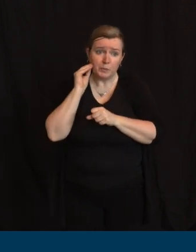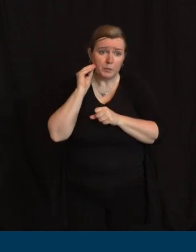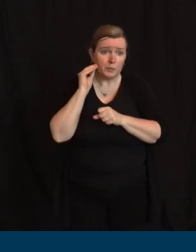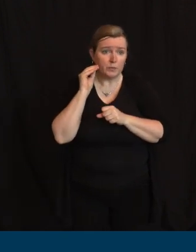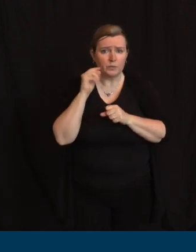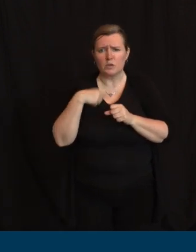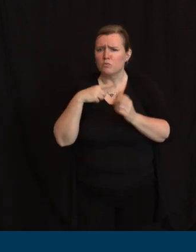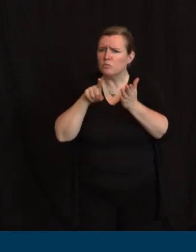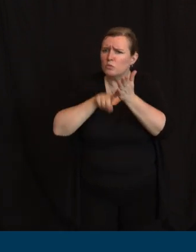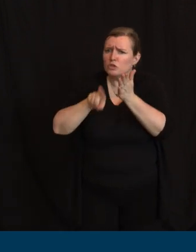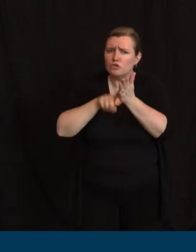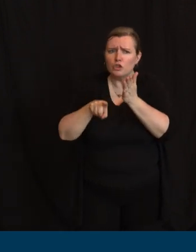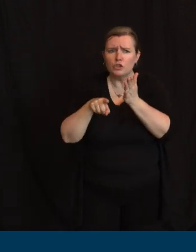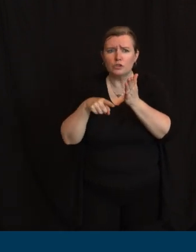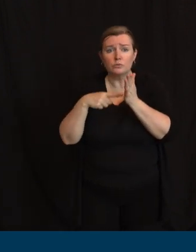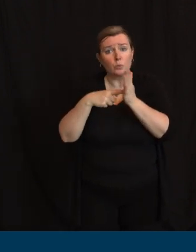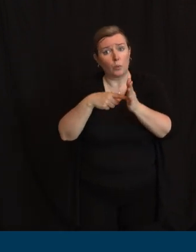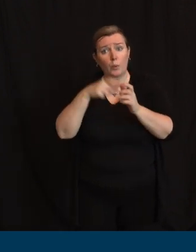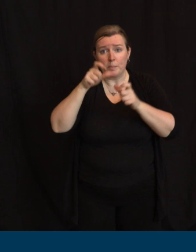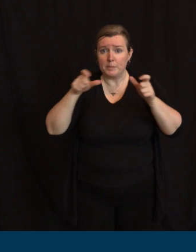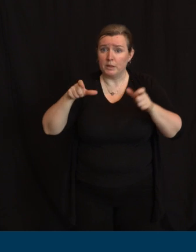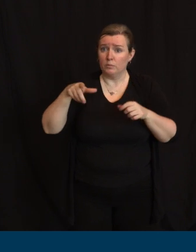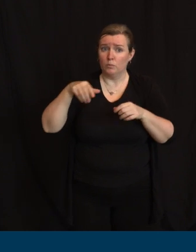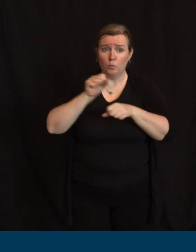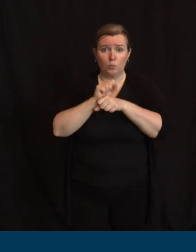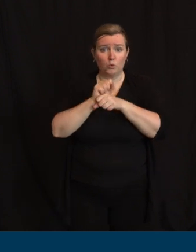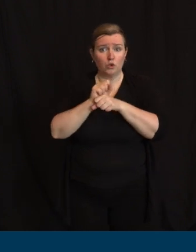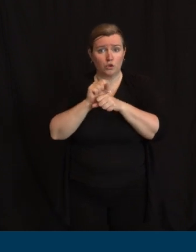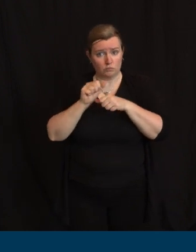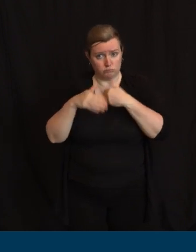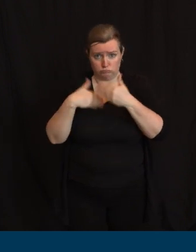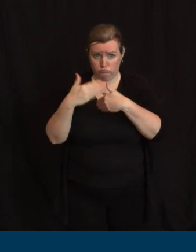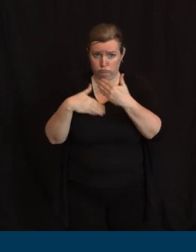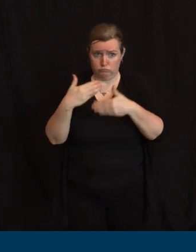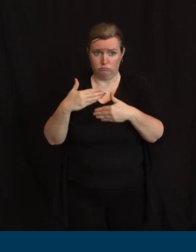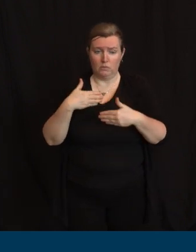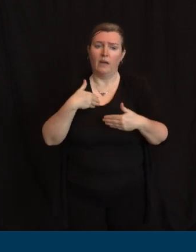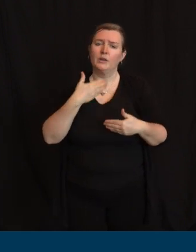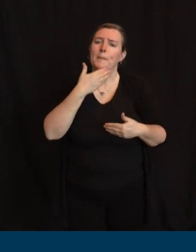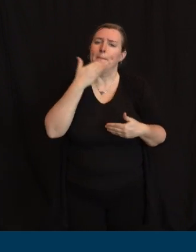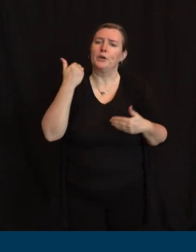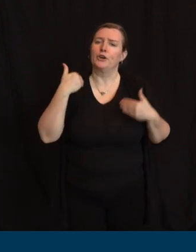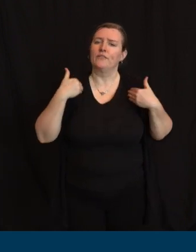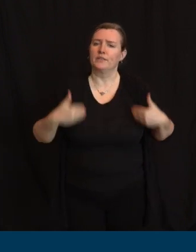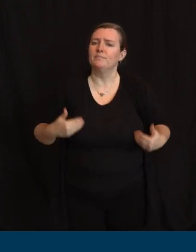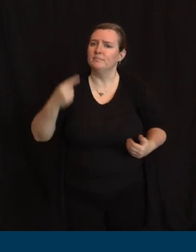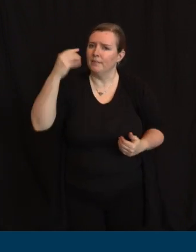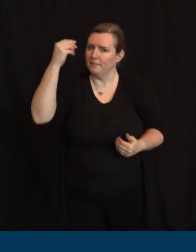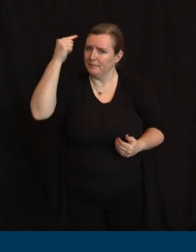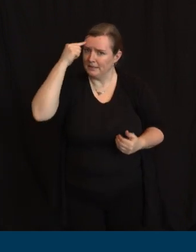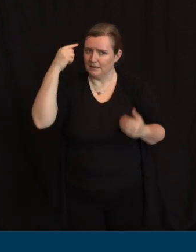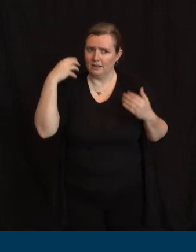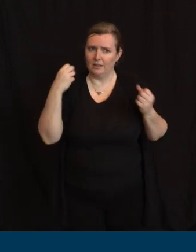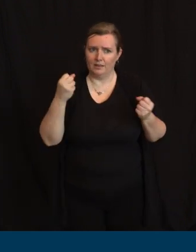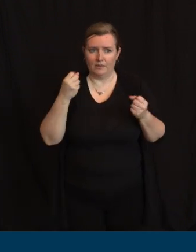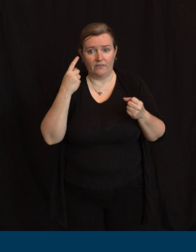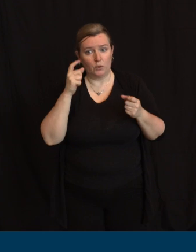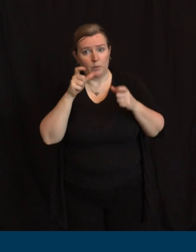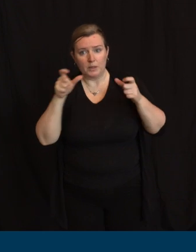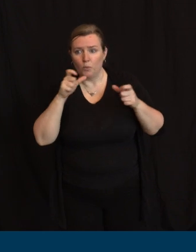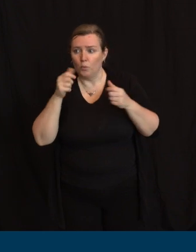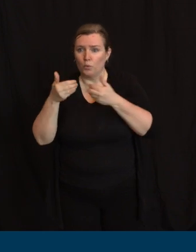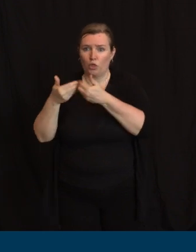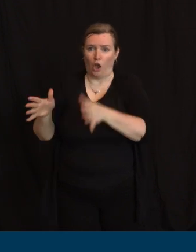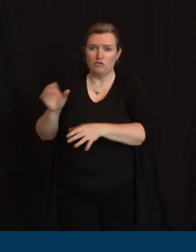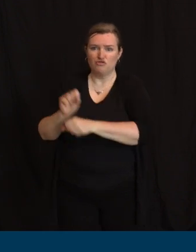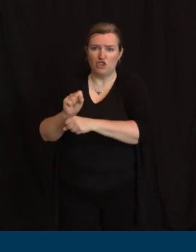to work reported better mental and physical health than those who stop working. Call your healthcare provider if stress gets